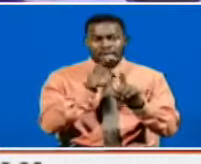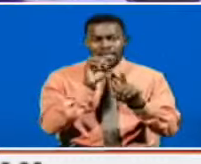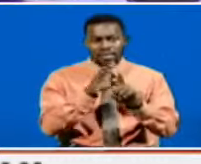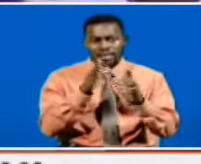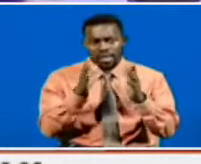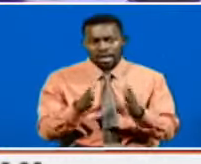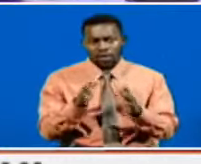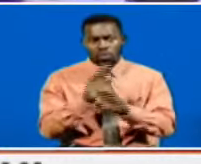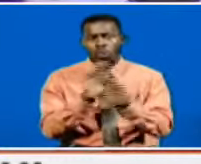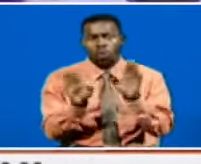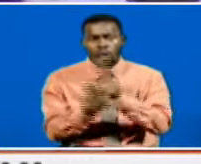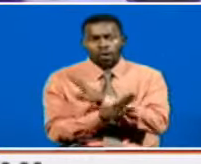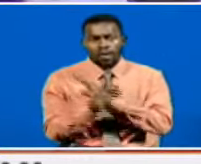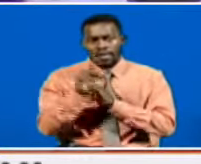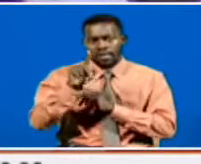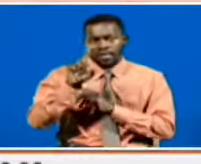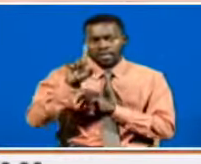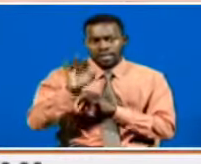to all of us.